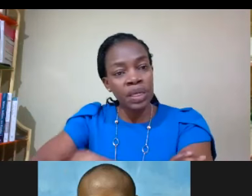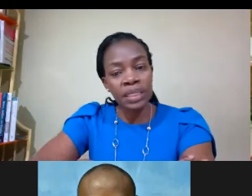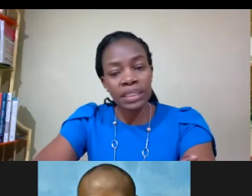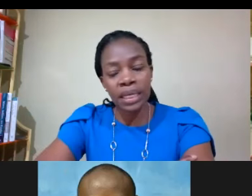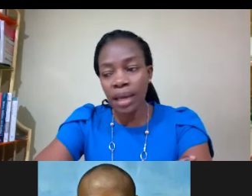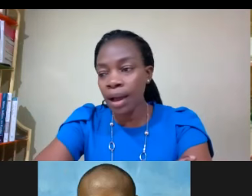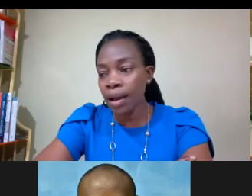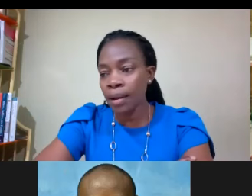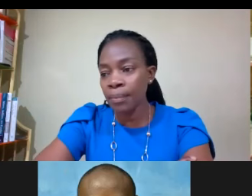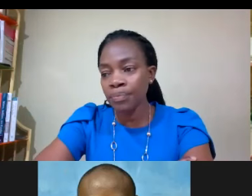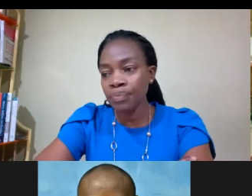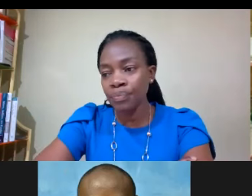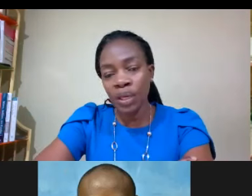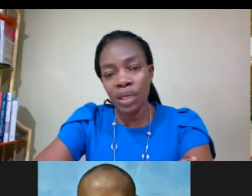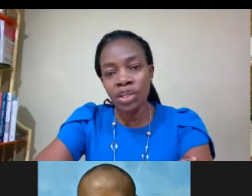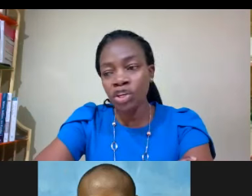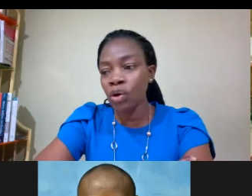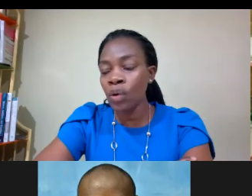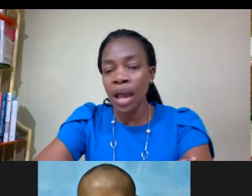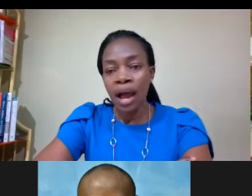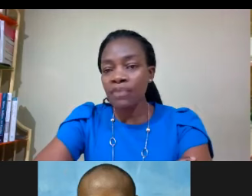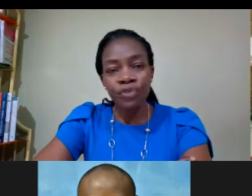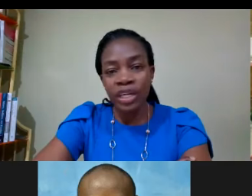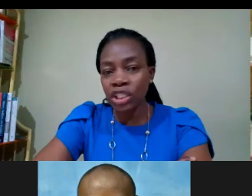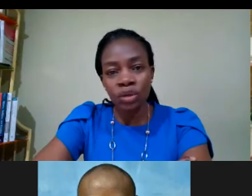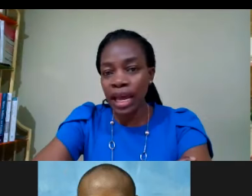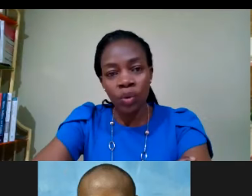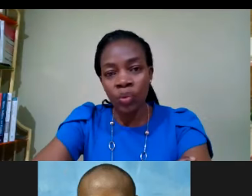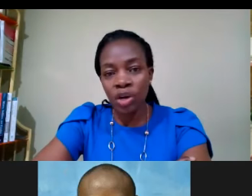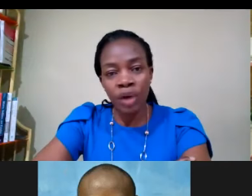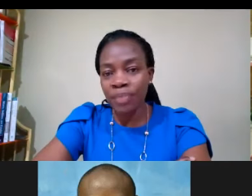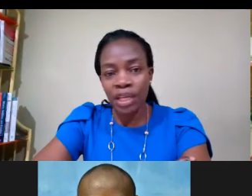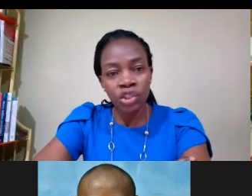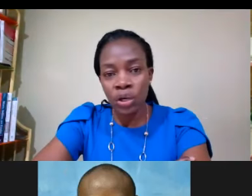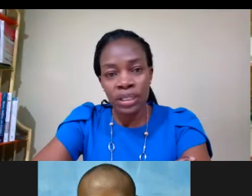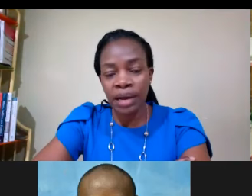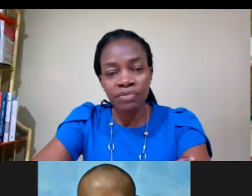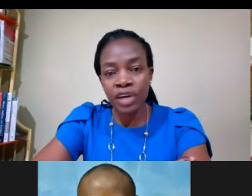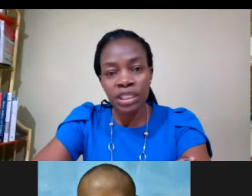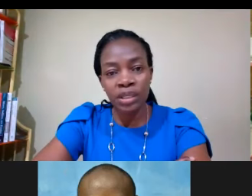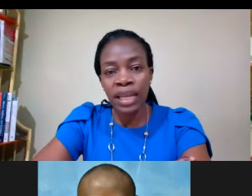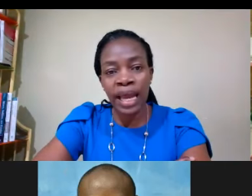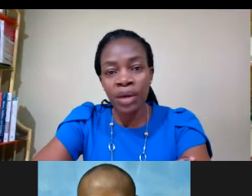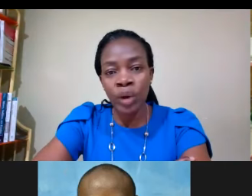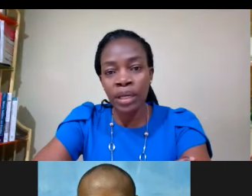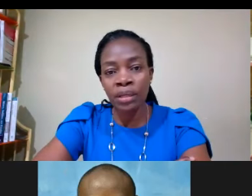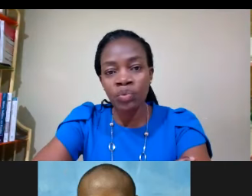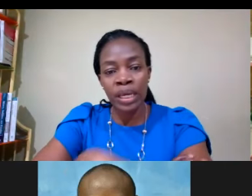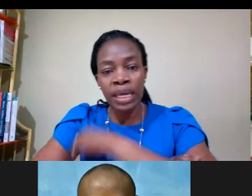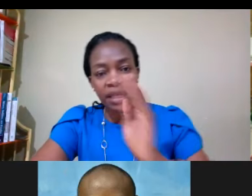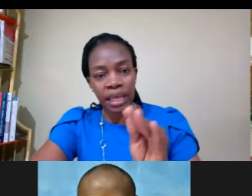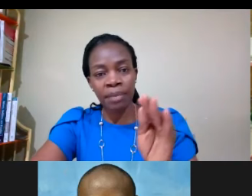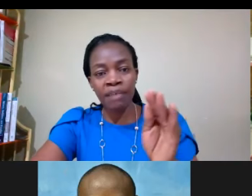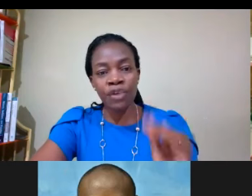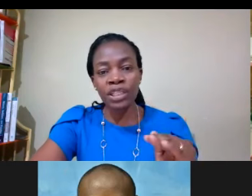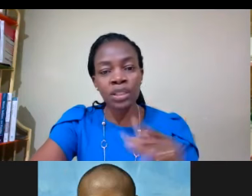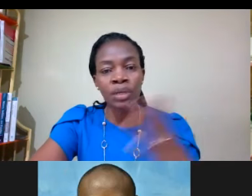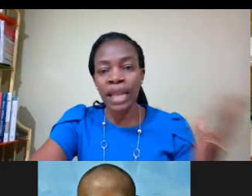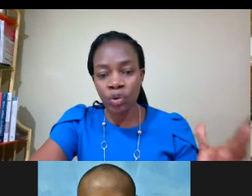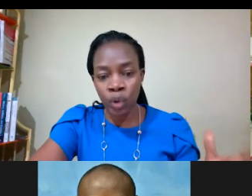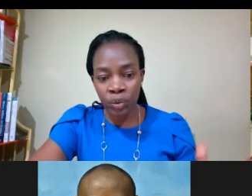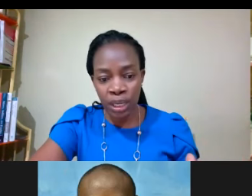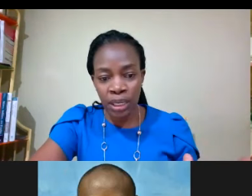at B and say, B, you know, our friends don't like when we grab their toys. Our friends don't like when we hit them. Our